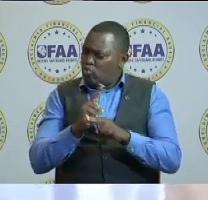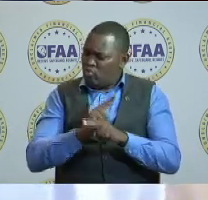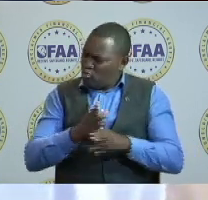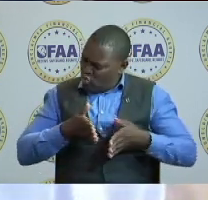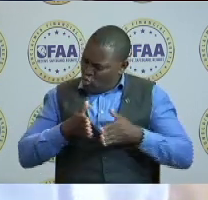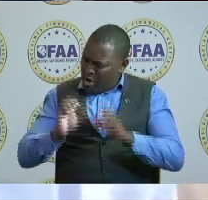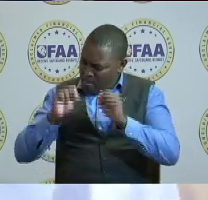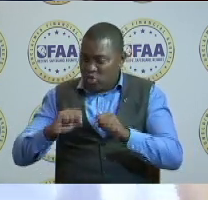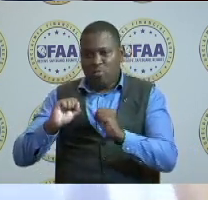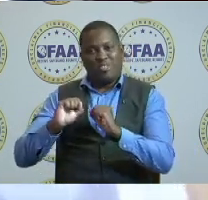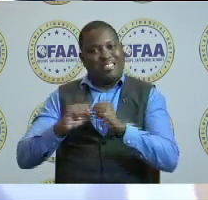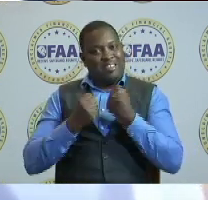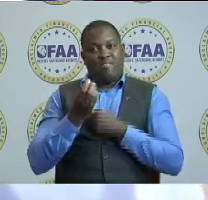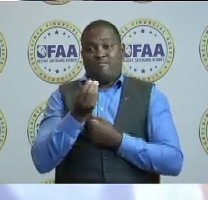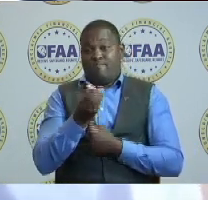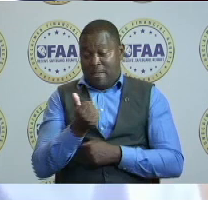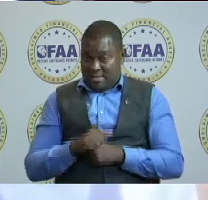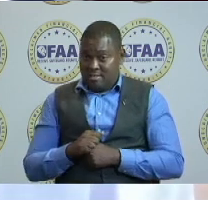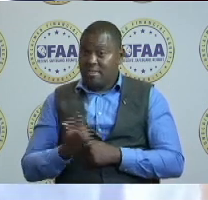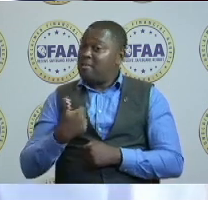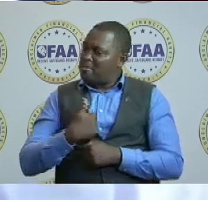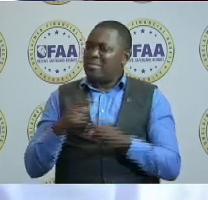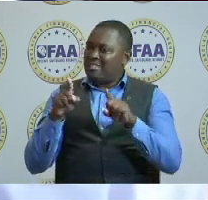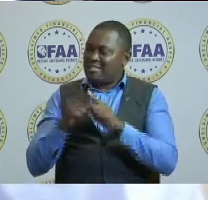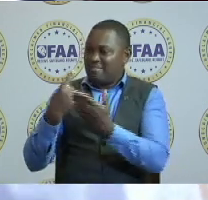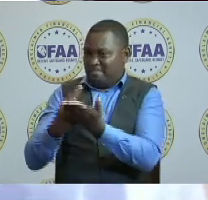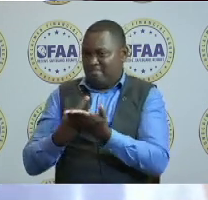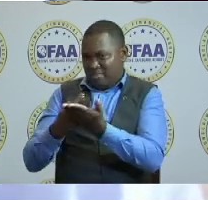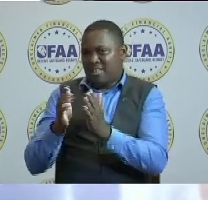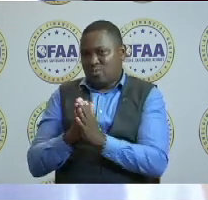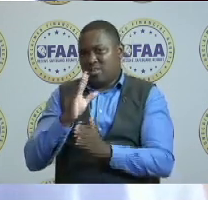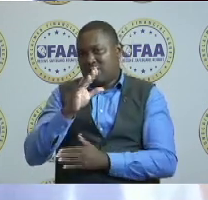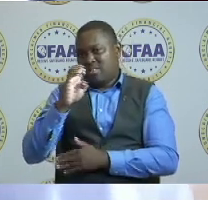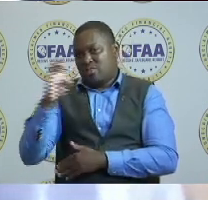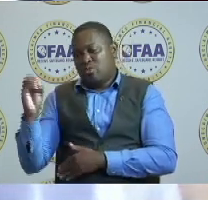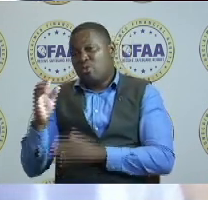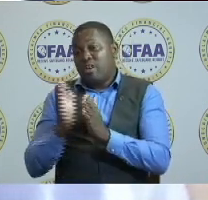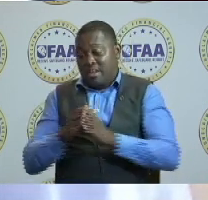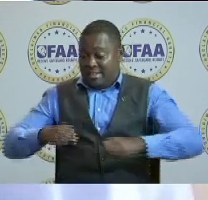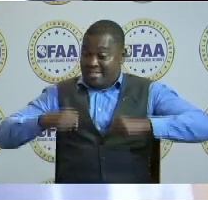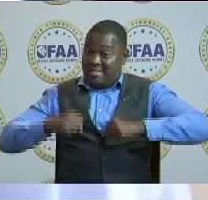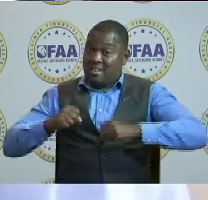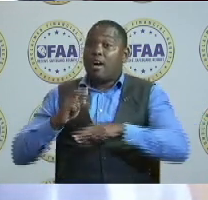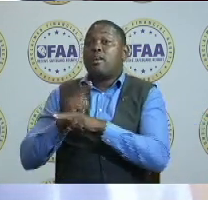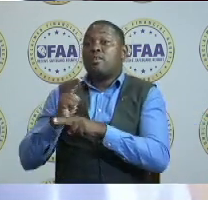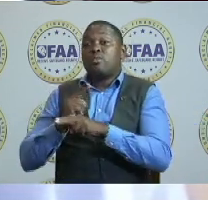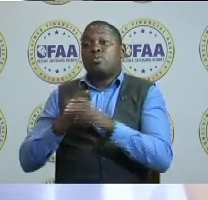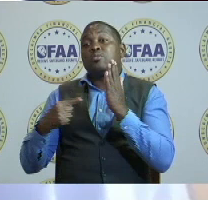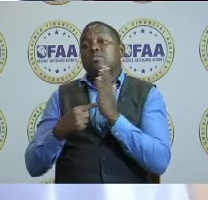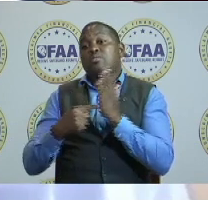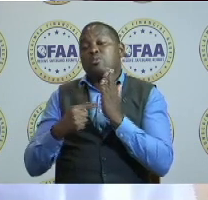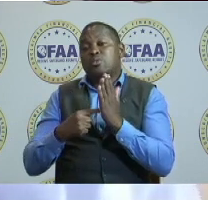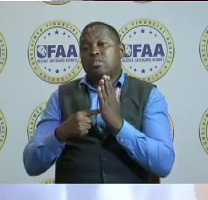challenging the chair and the CEO about employing technology and learning from the past